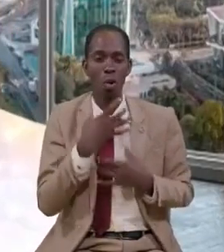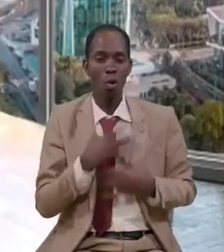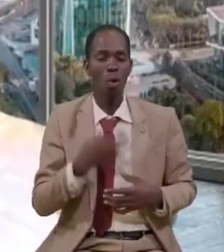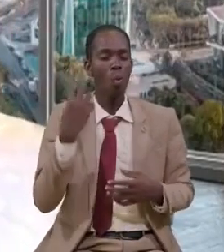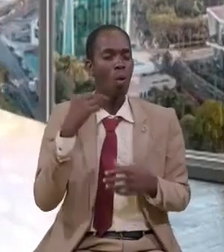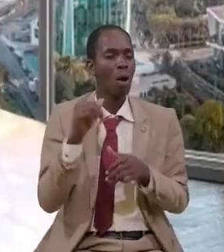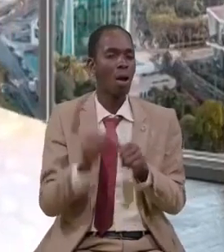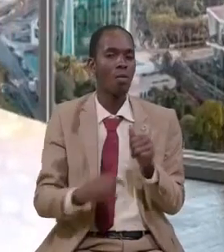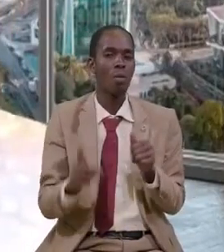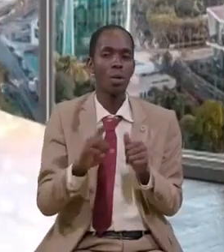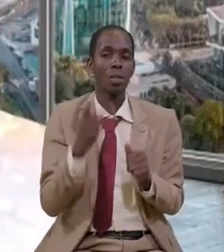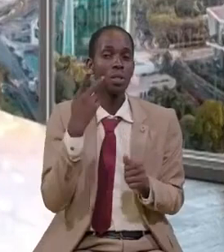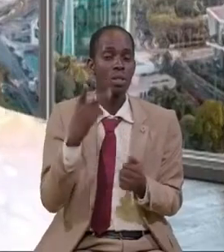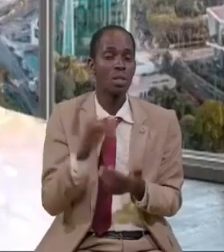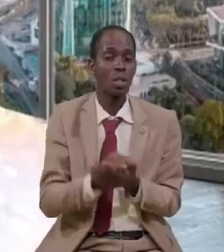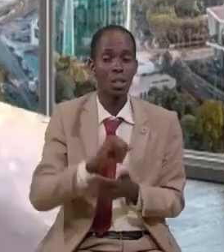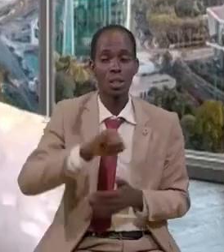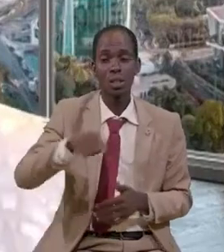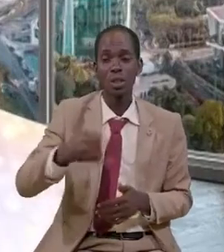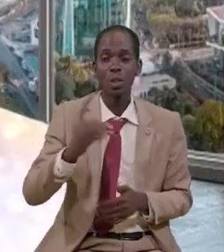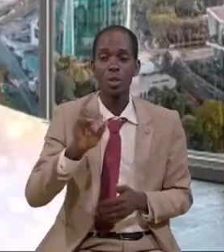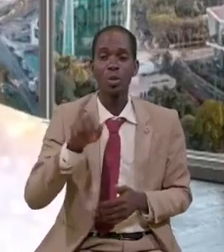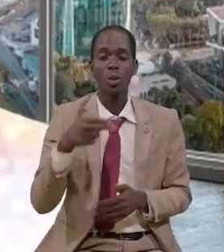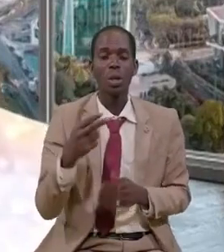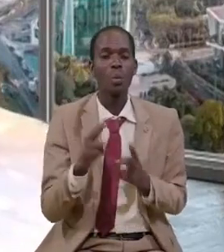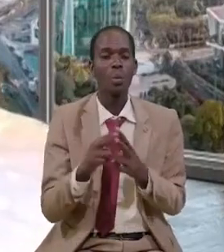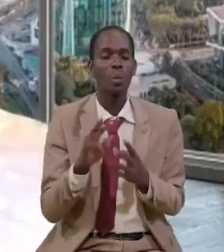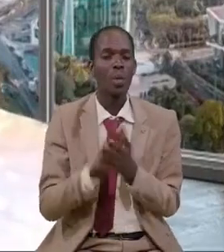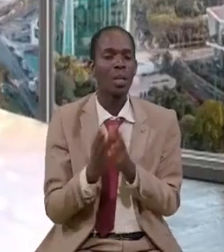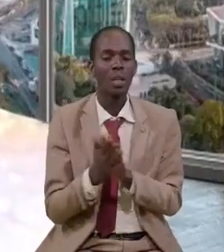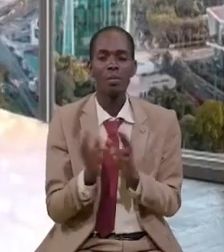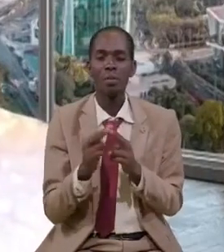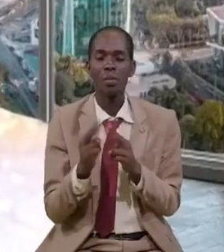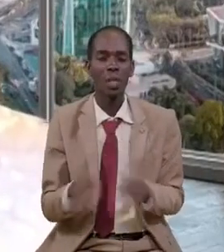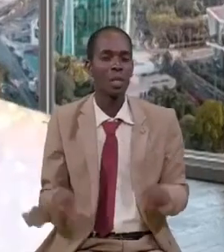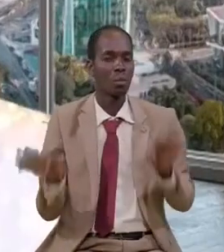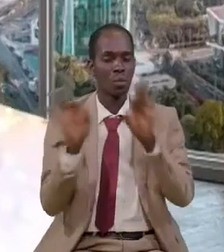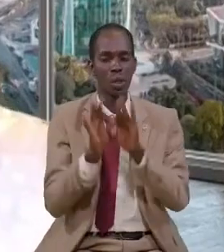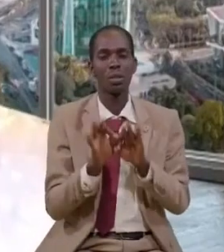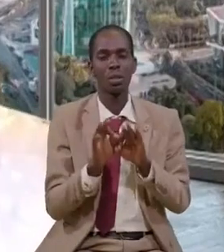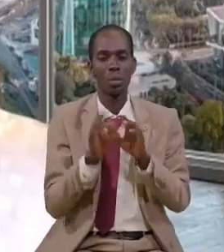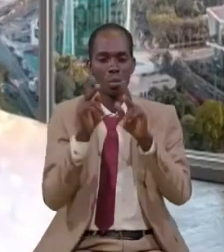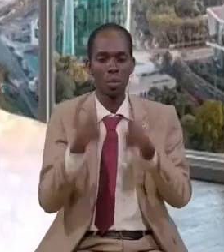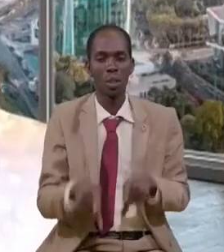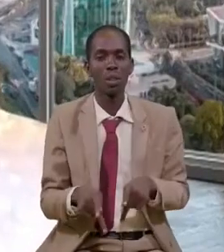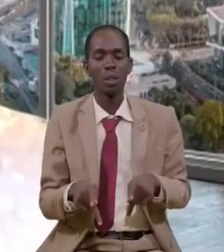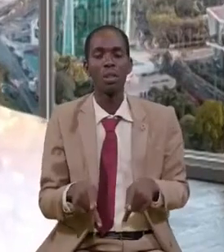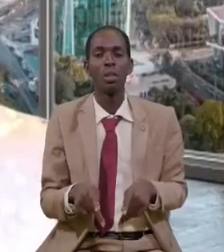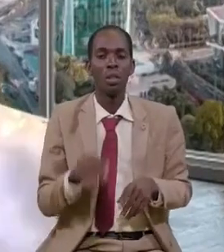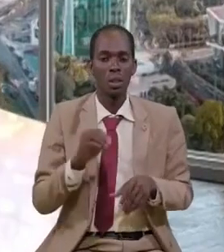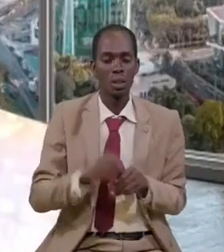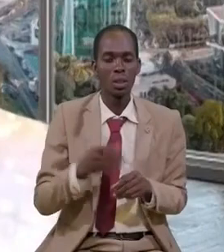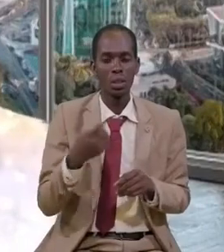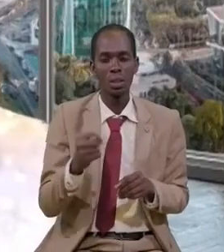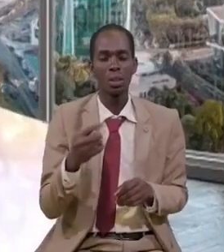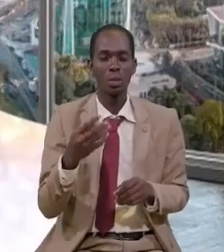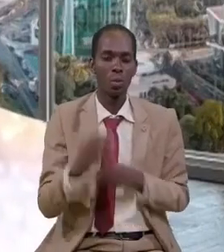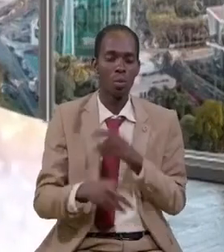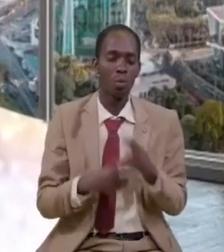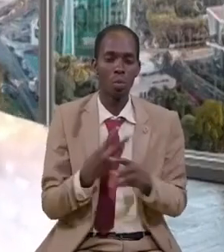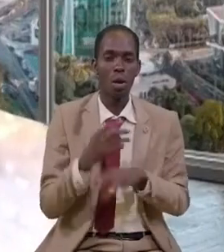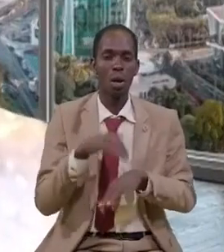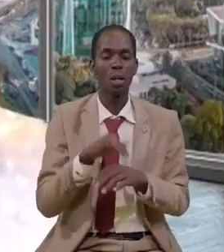figure by the grace of God. And he fought hunger through his wisdom. There's a lot that we can